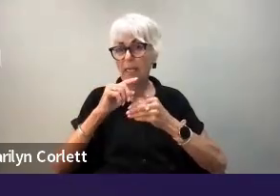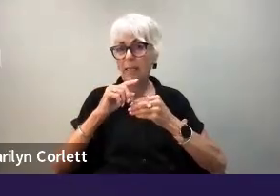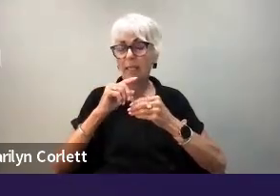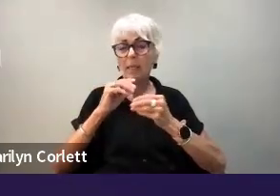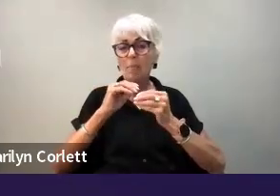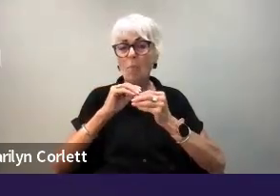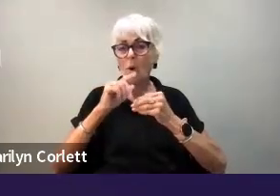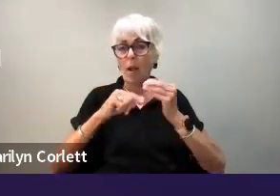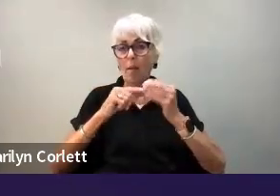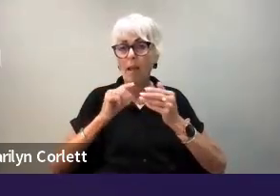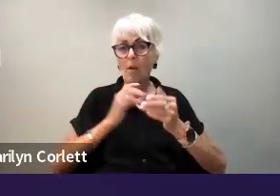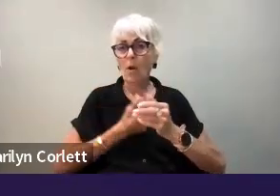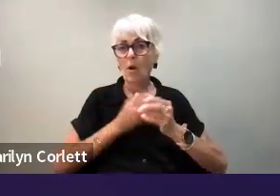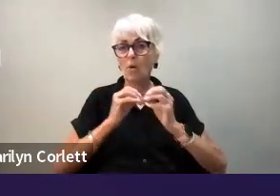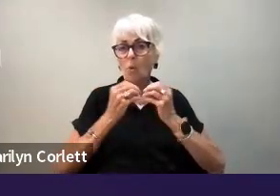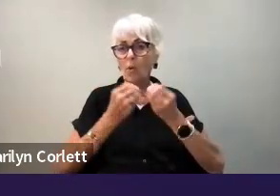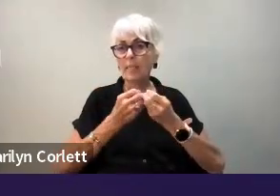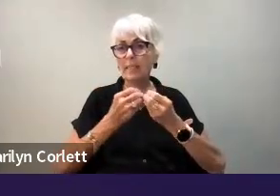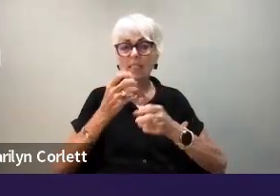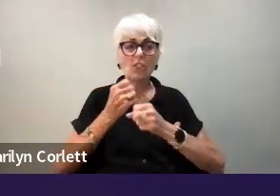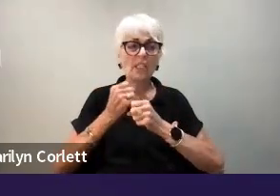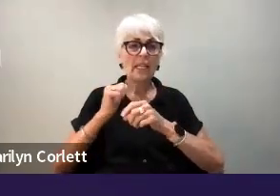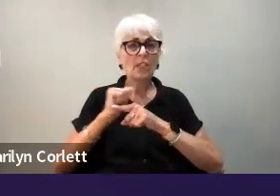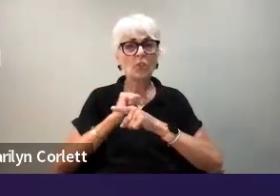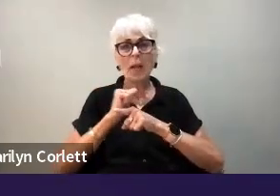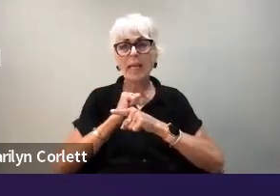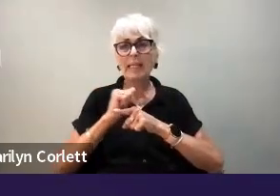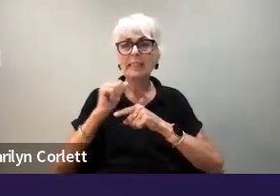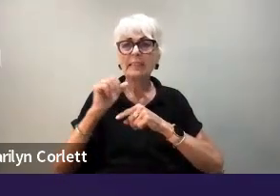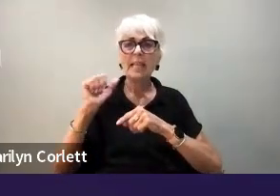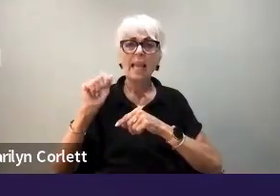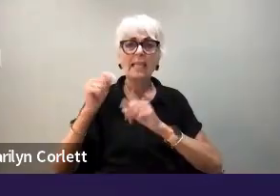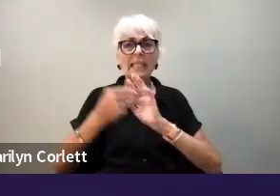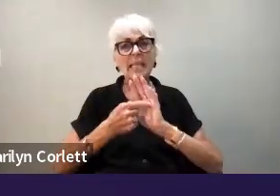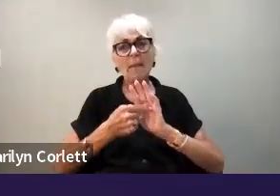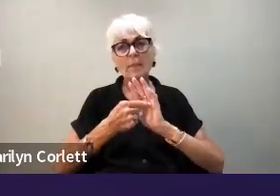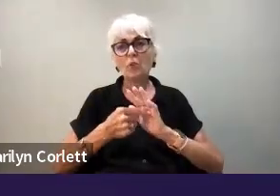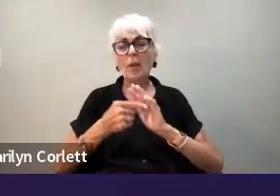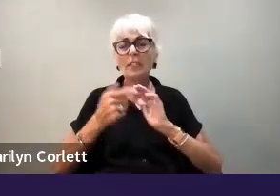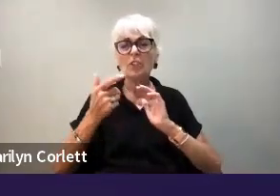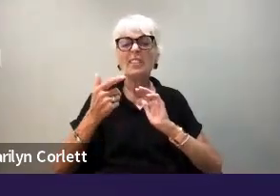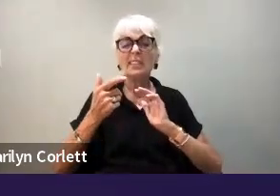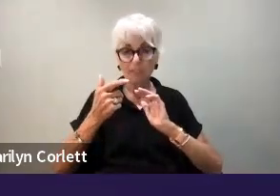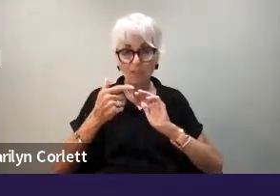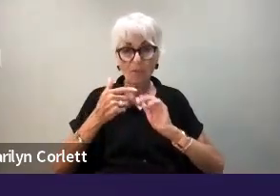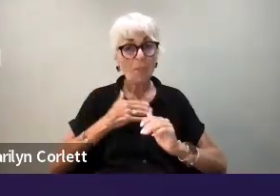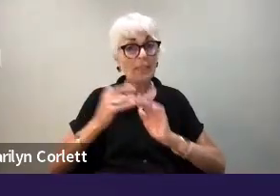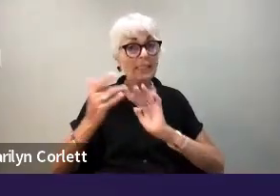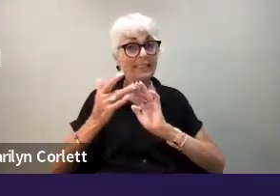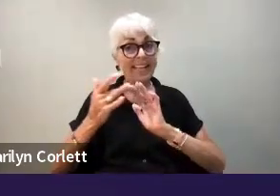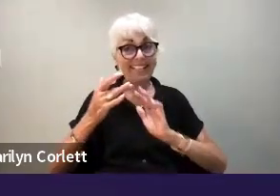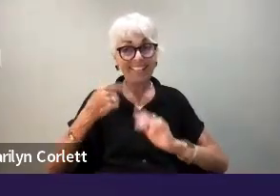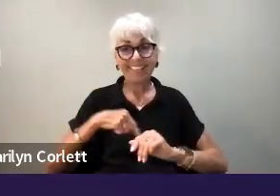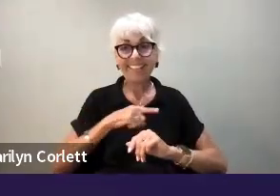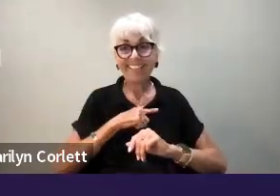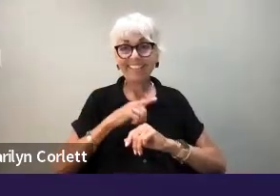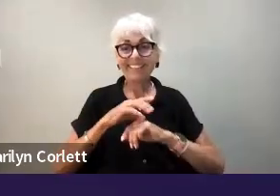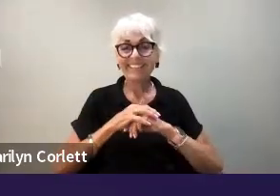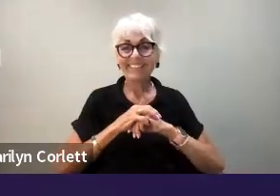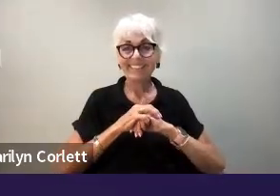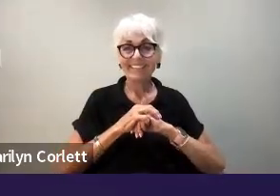our organization, receiving trainings or AT demonstrations, just please contact us.